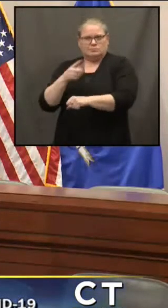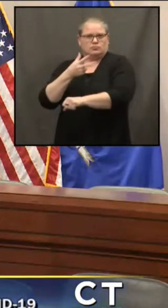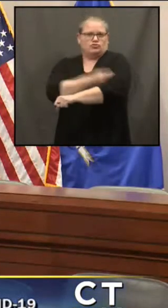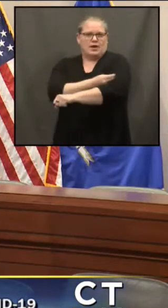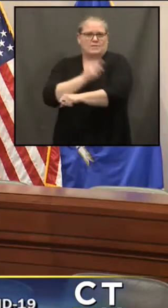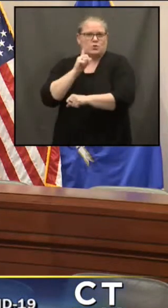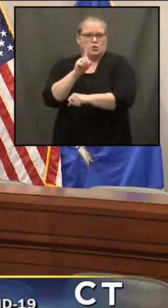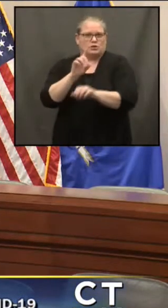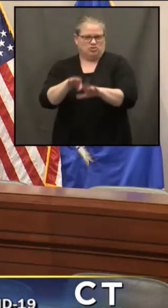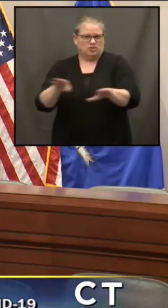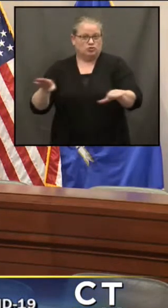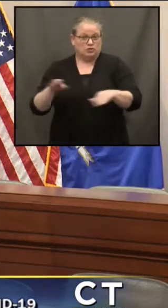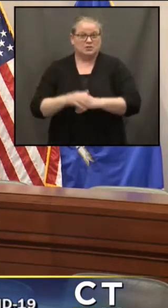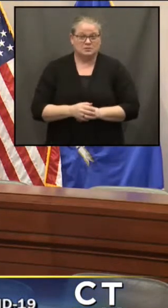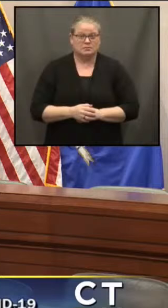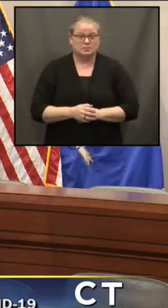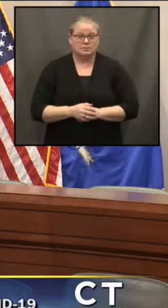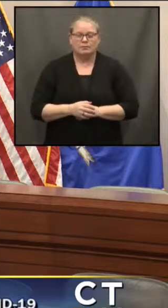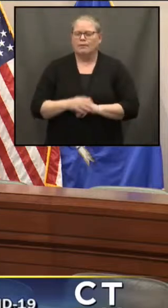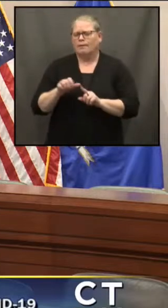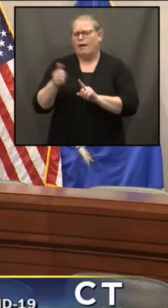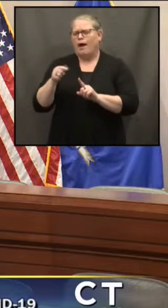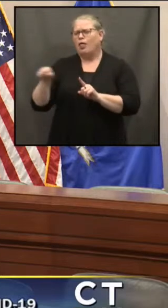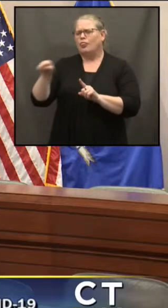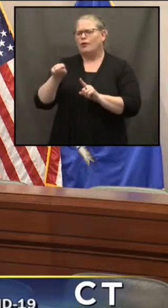People nodded. I think that's okay.